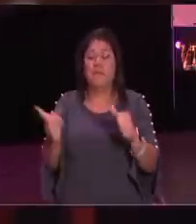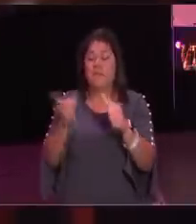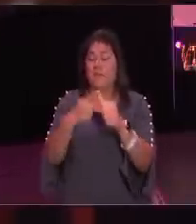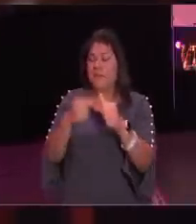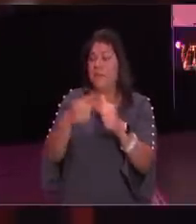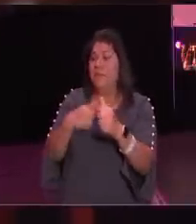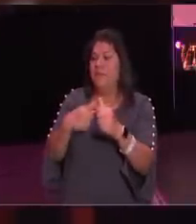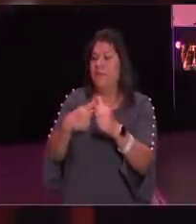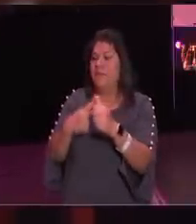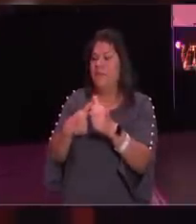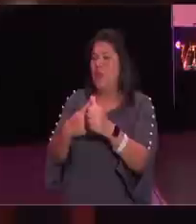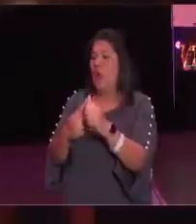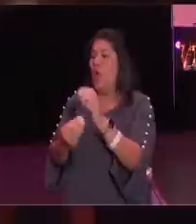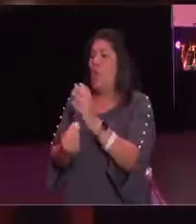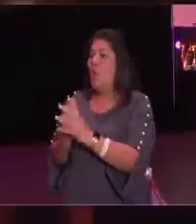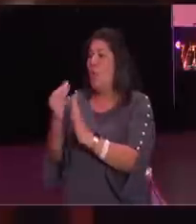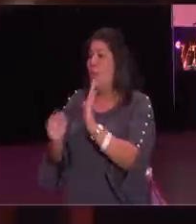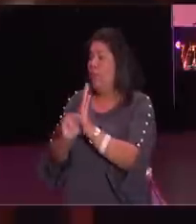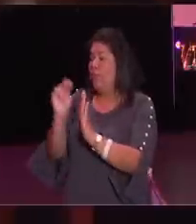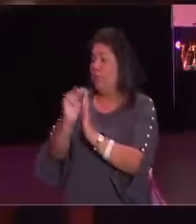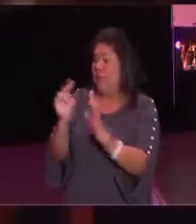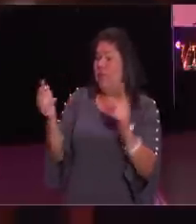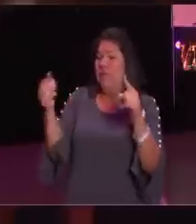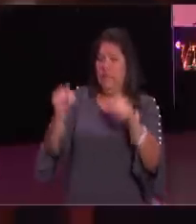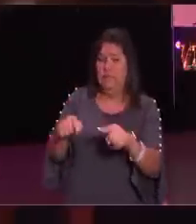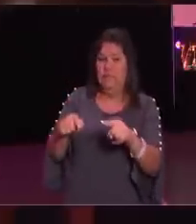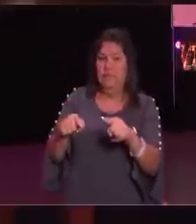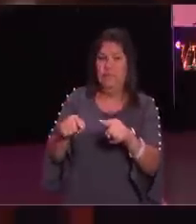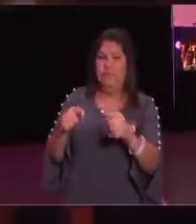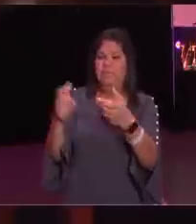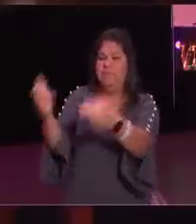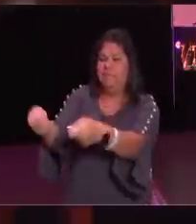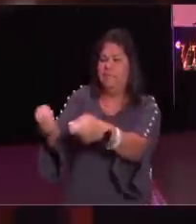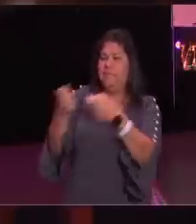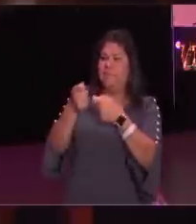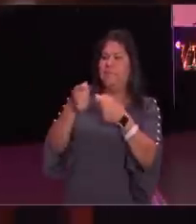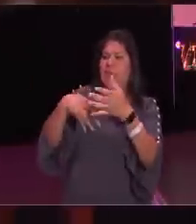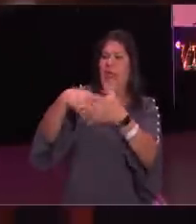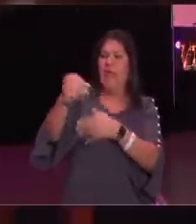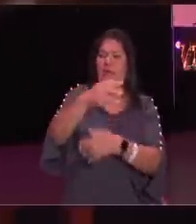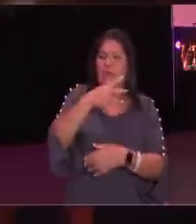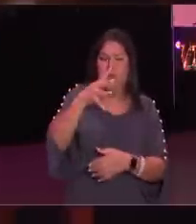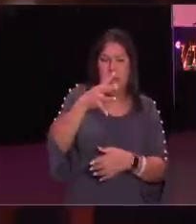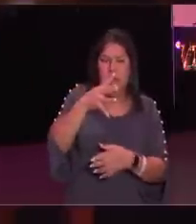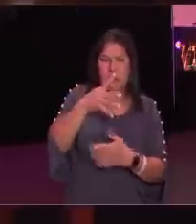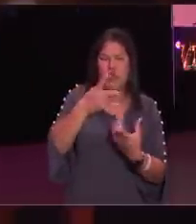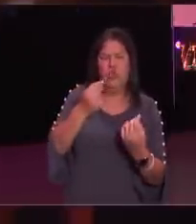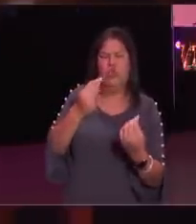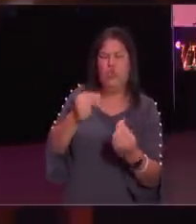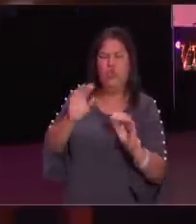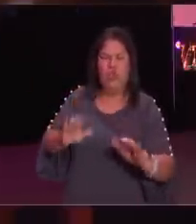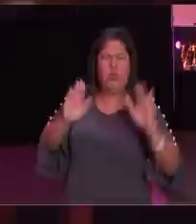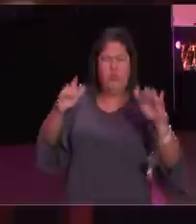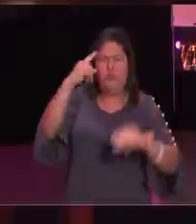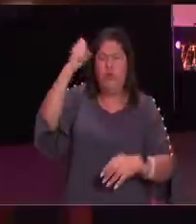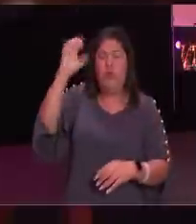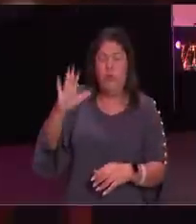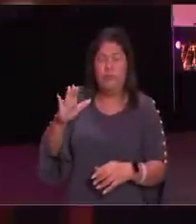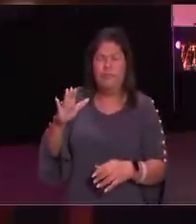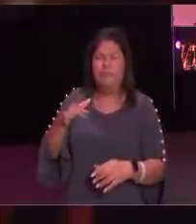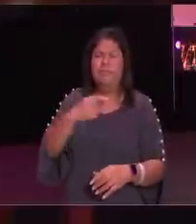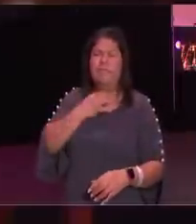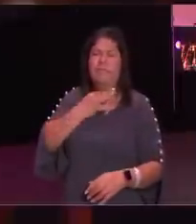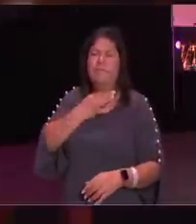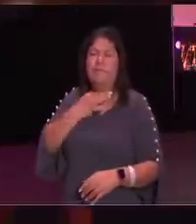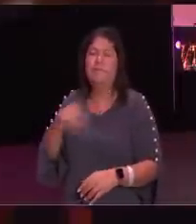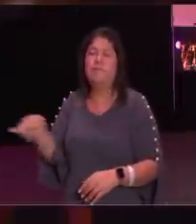First, there is growth and maturity. And there's a drawing to go out to the field and do something great for God. I wonder